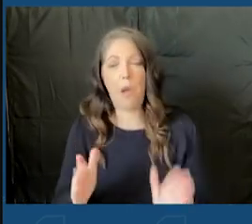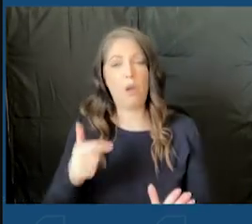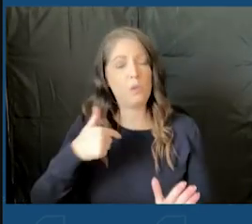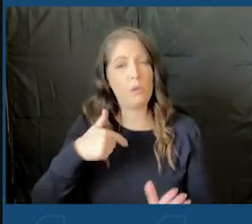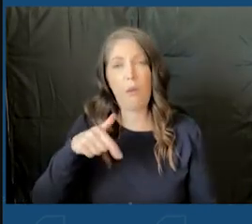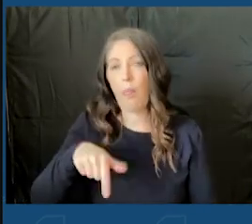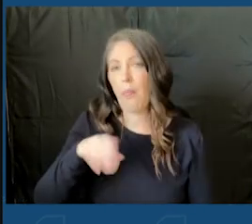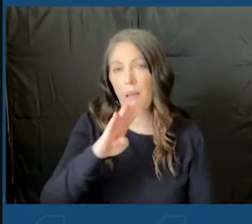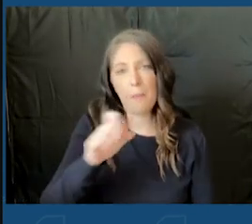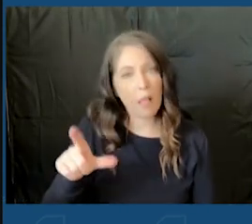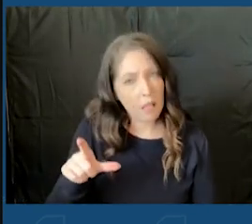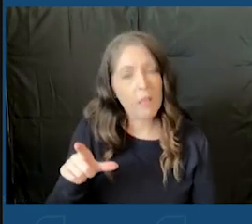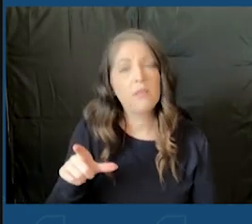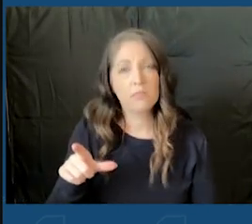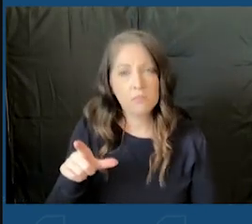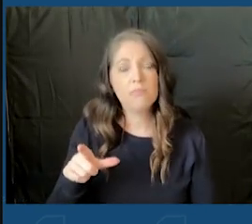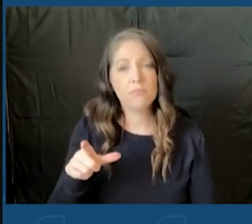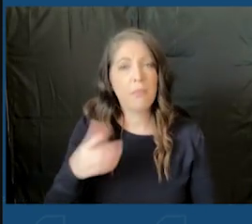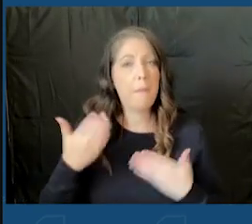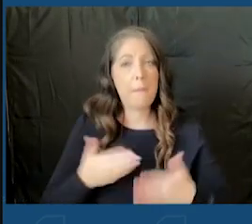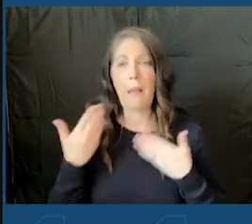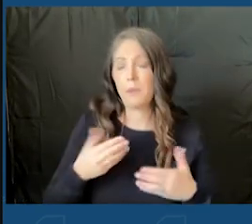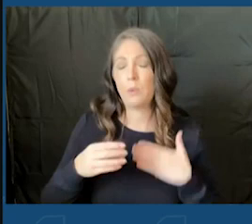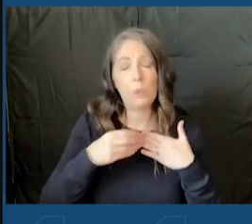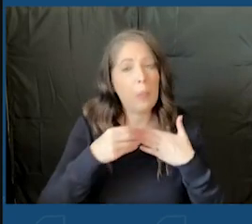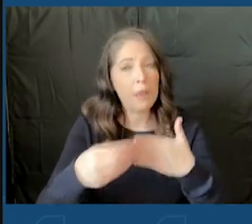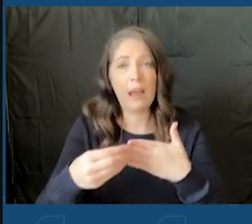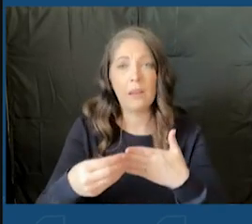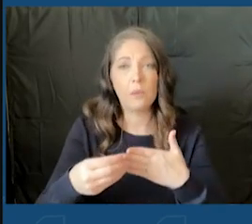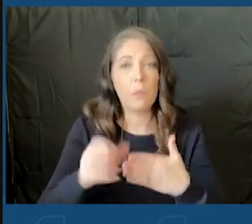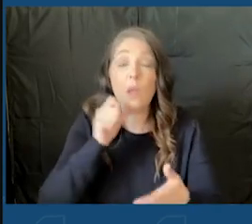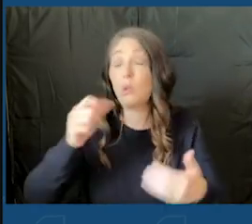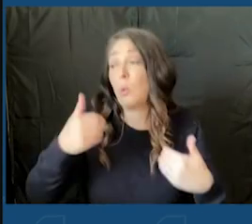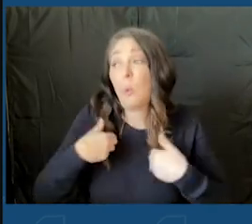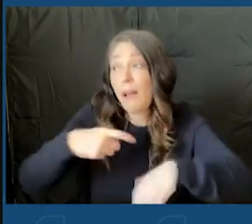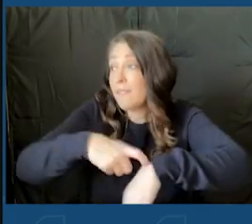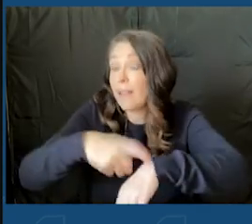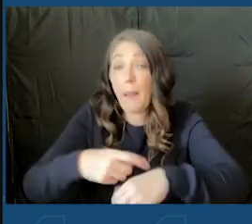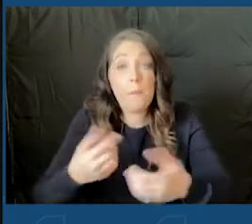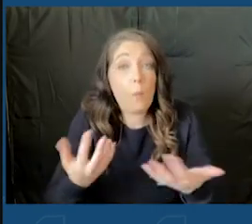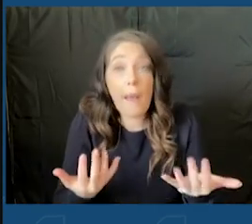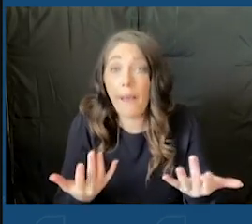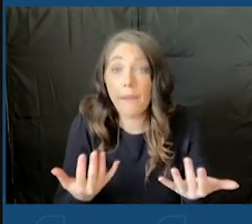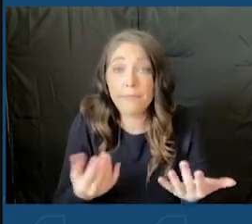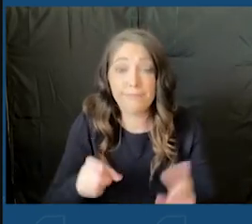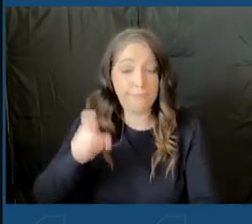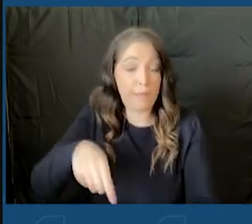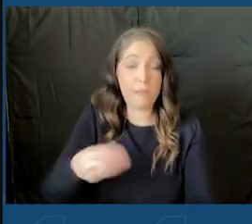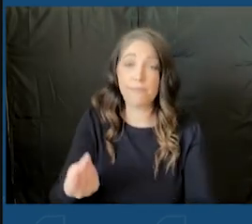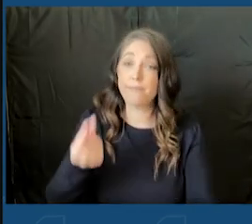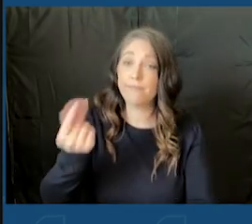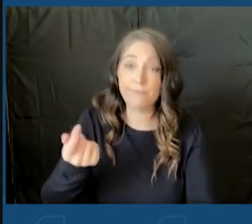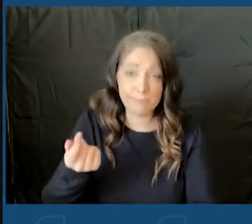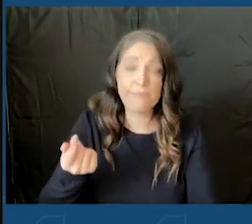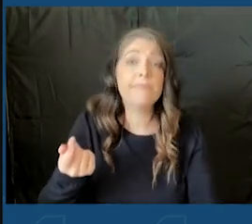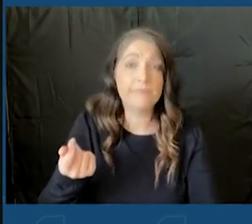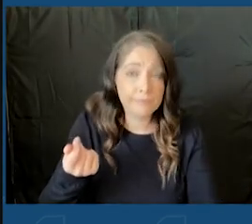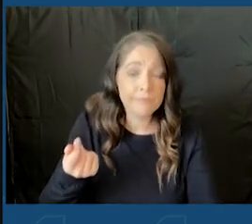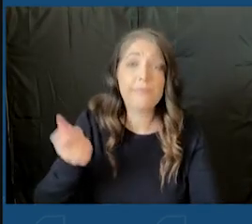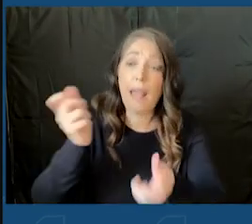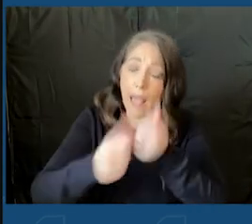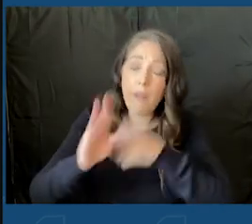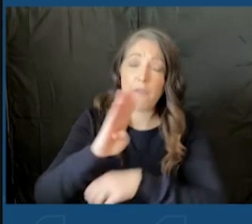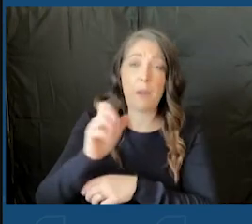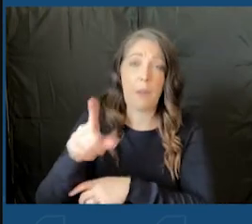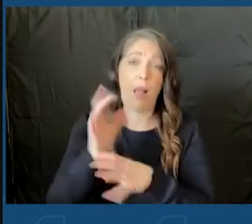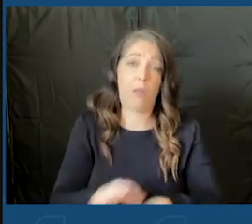to help lead, because we don't have time. The sooner the better on every one of these bills. So thank you